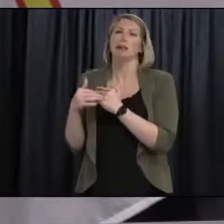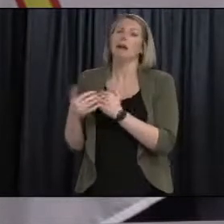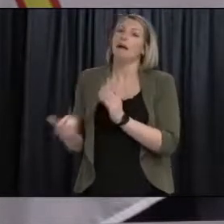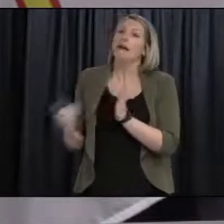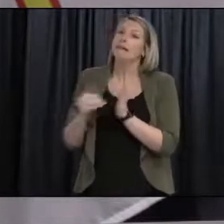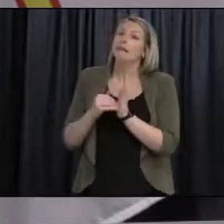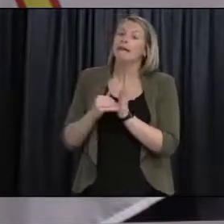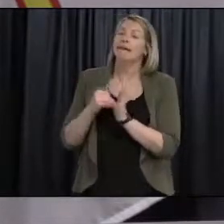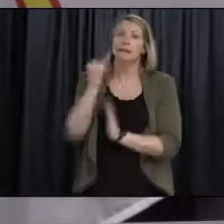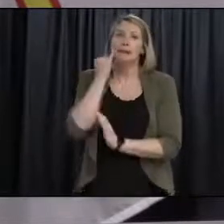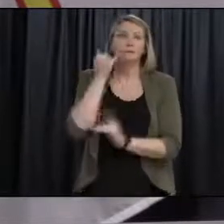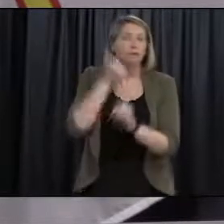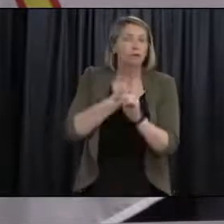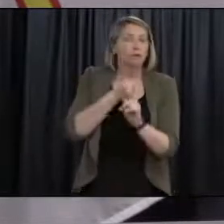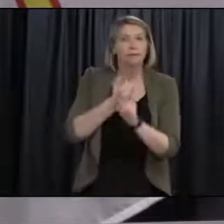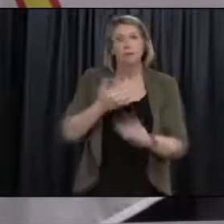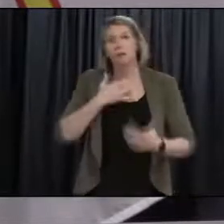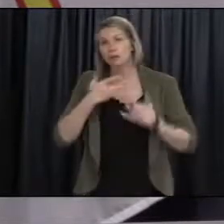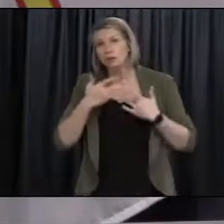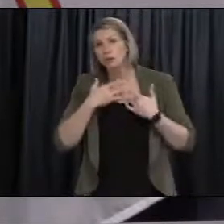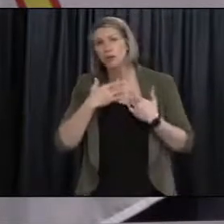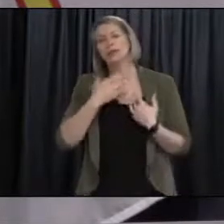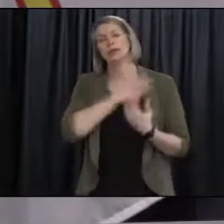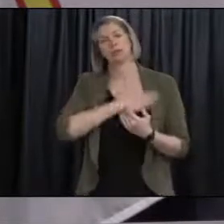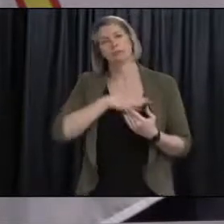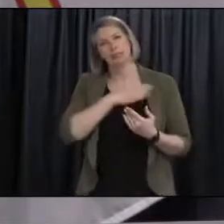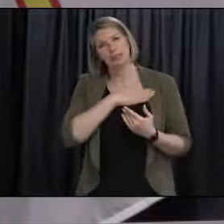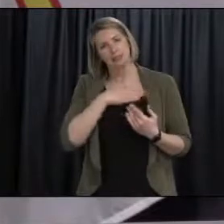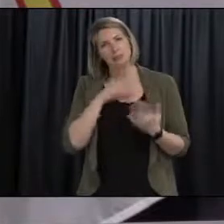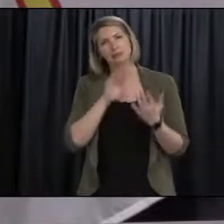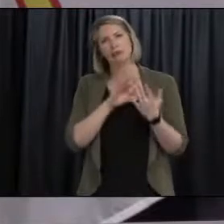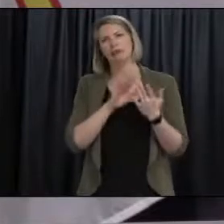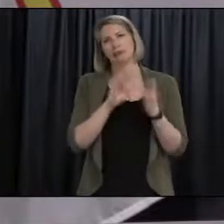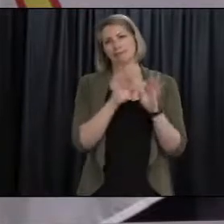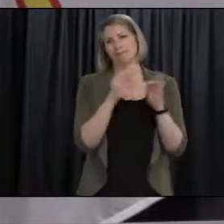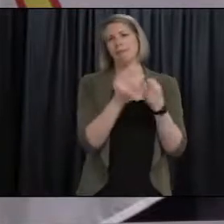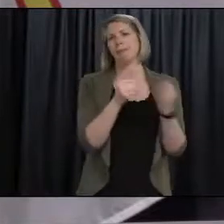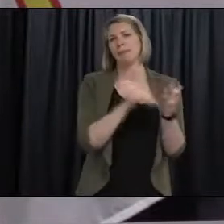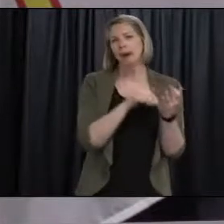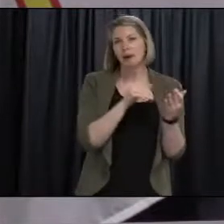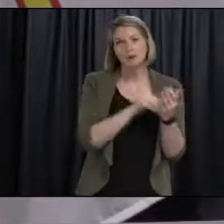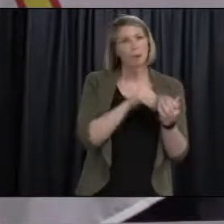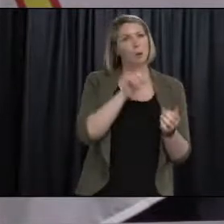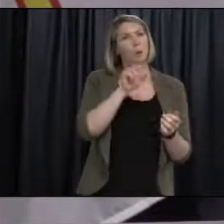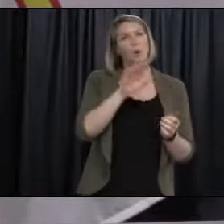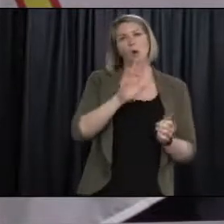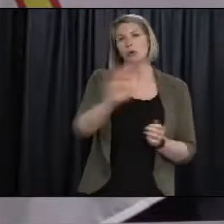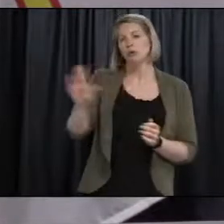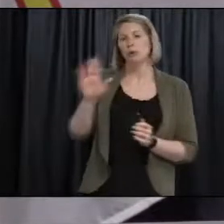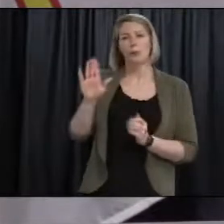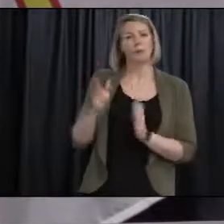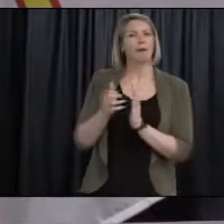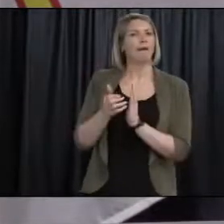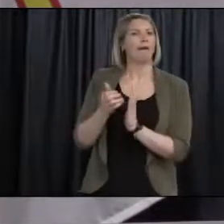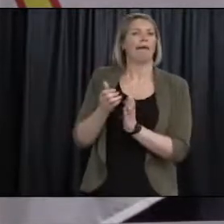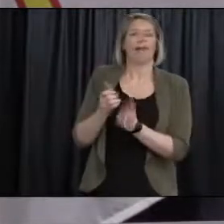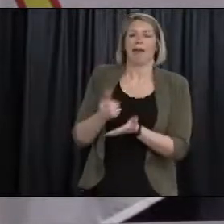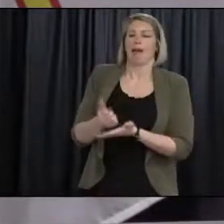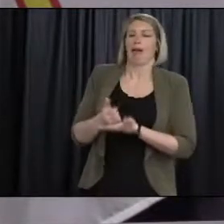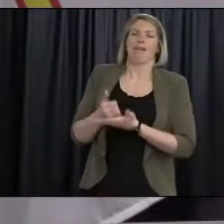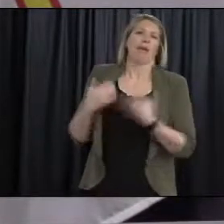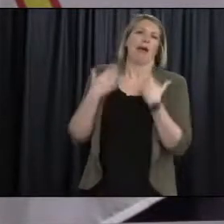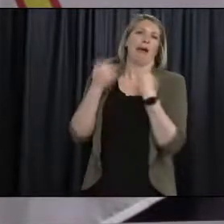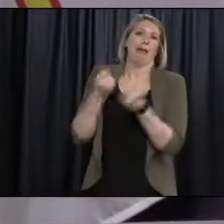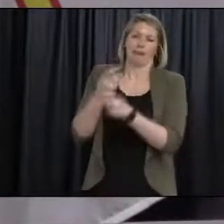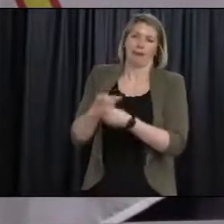family physician, or if you're under care of a specialist, your specialist to decide if that vaccine is the